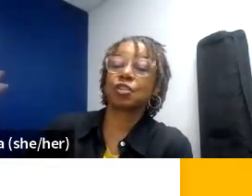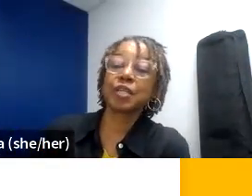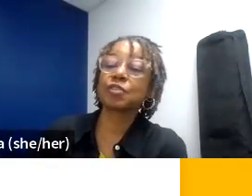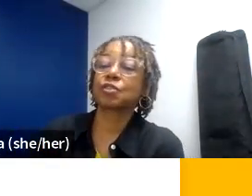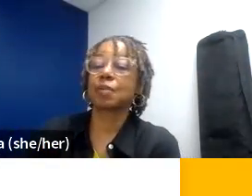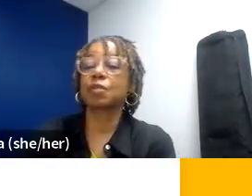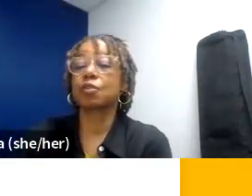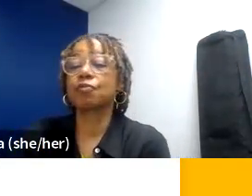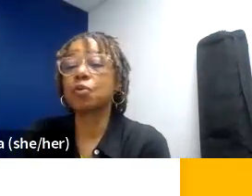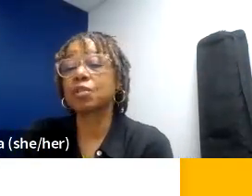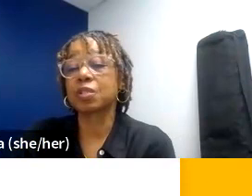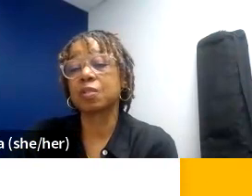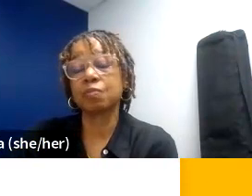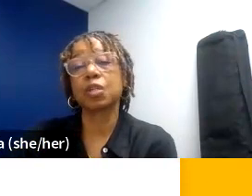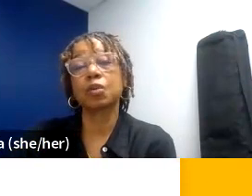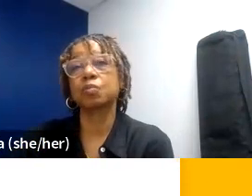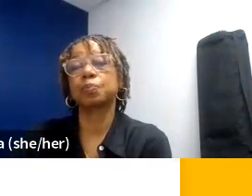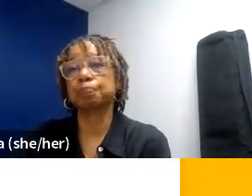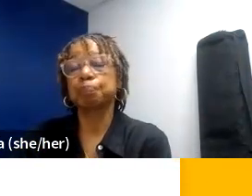these degrees or something. So folks,